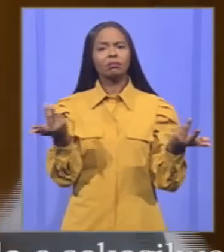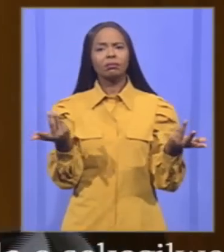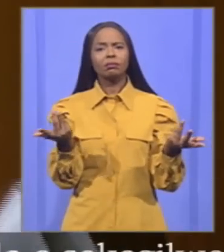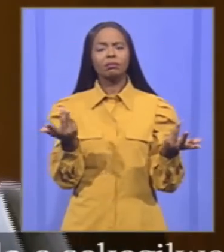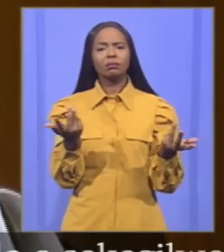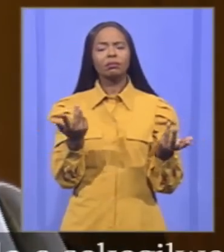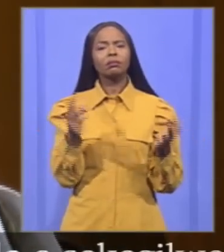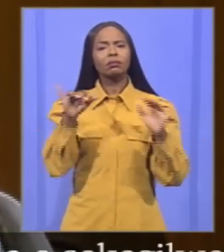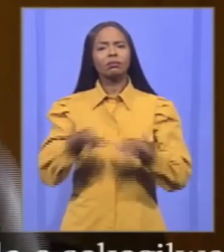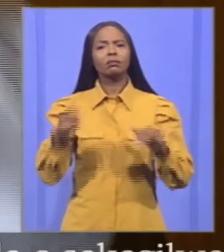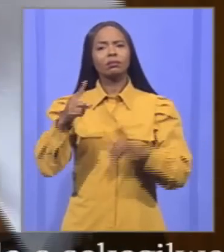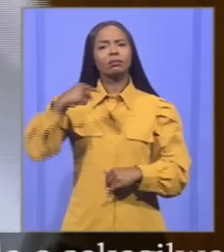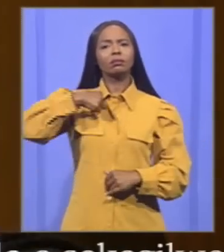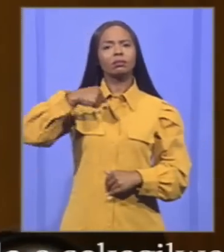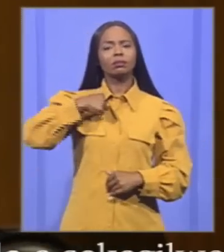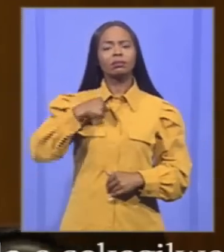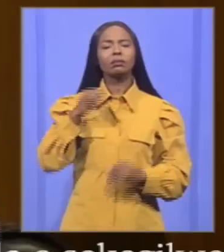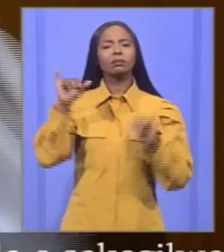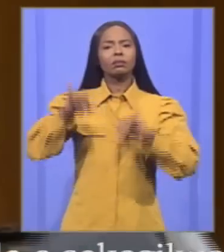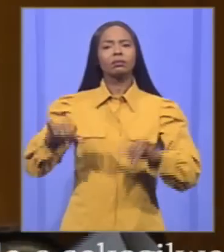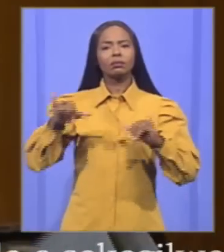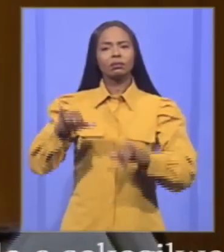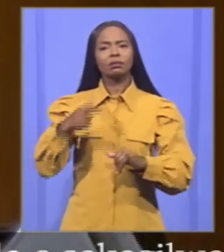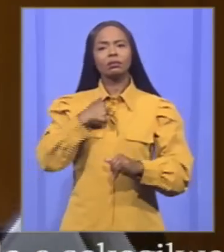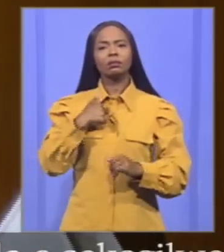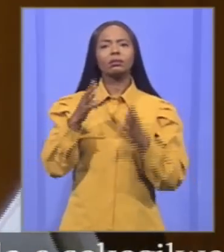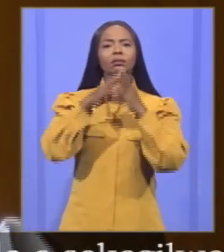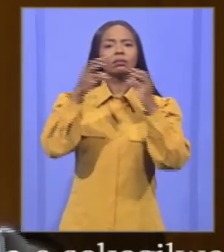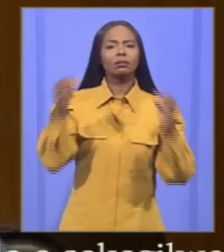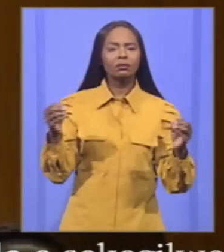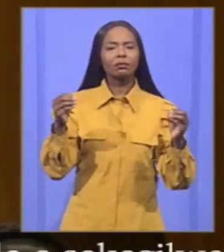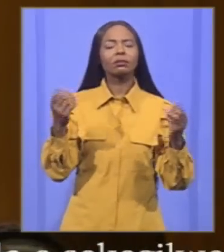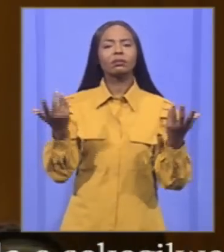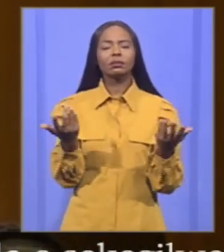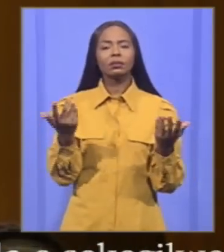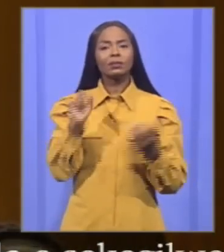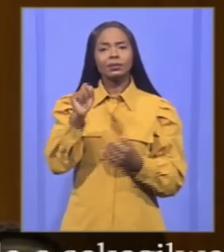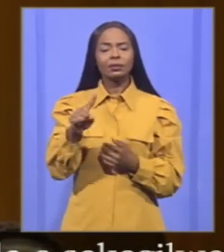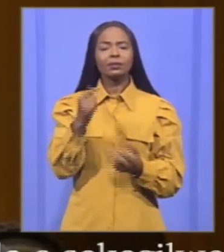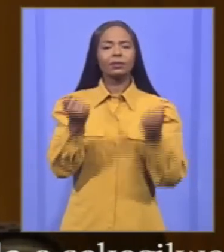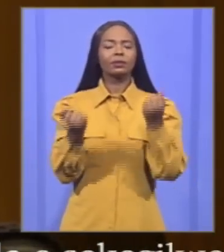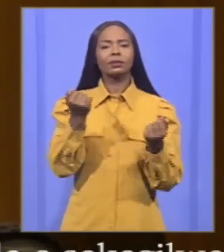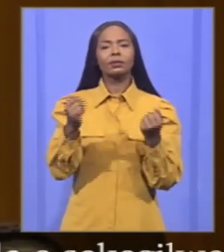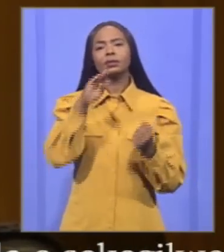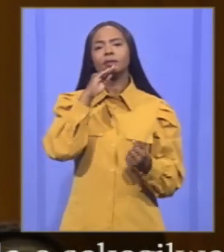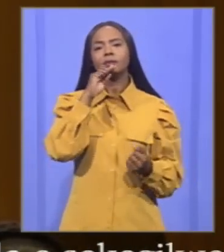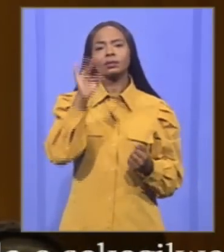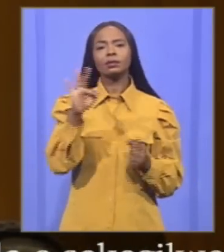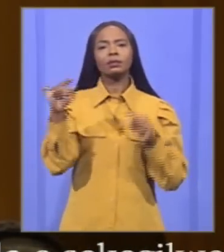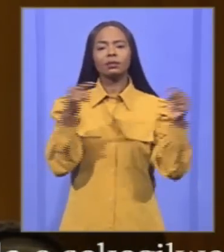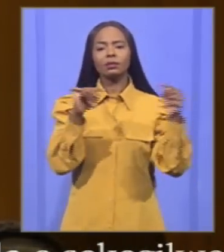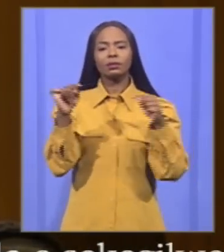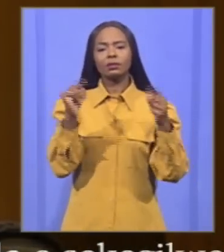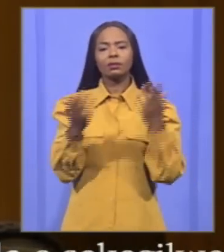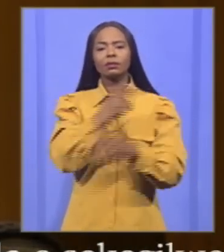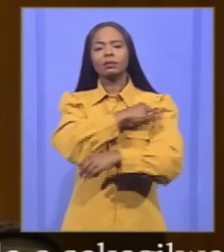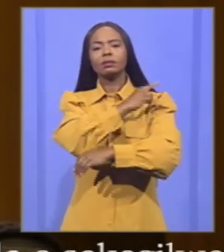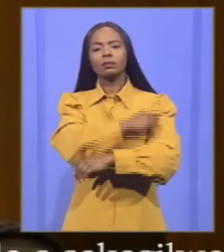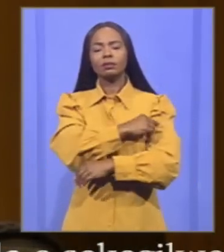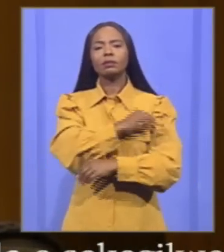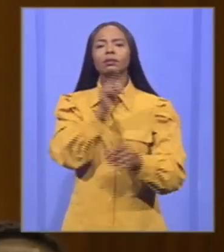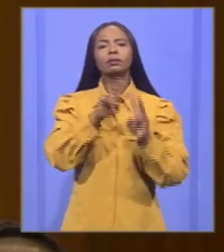wait for me, wait until I'm done. In fact, in this case, if the applicant was in hospital, it